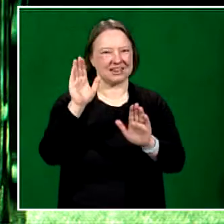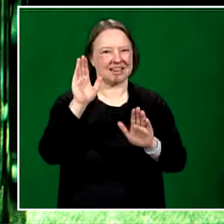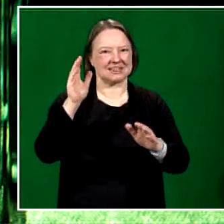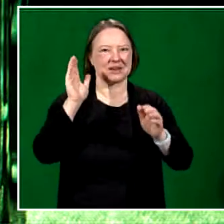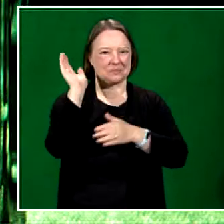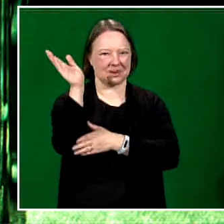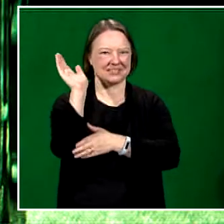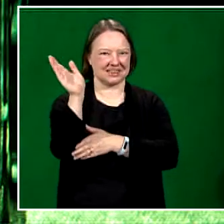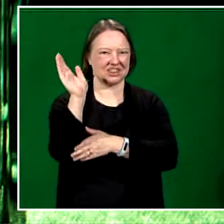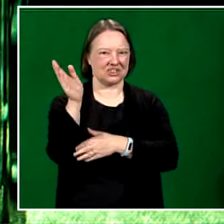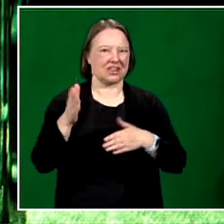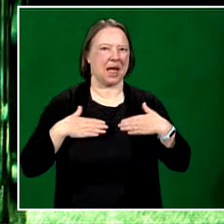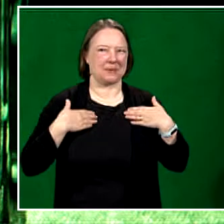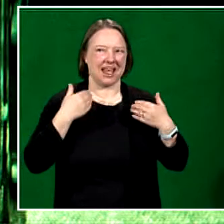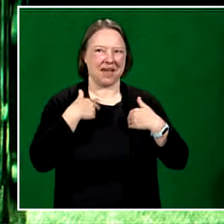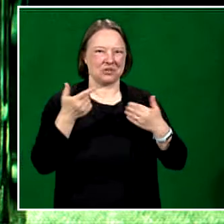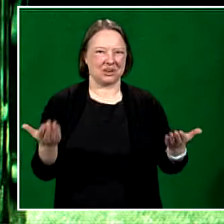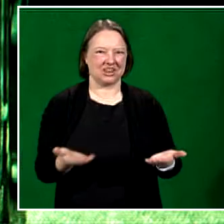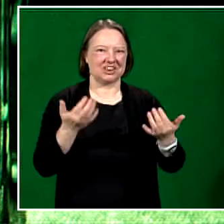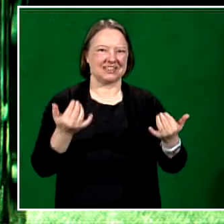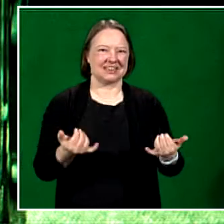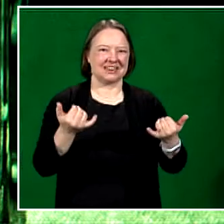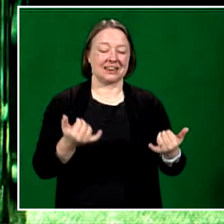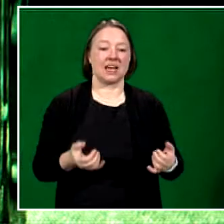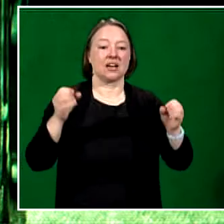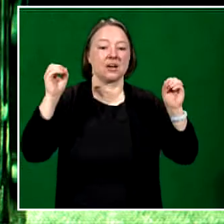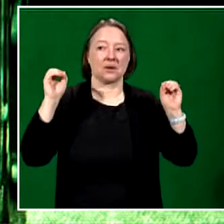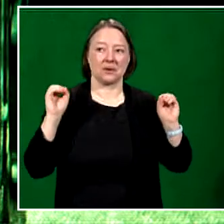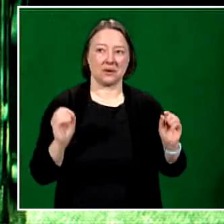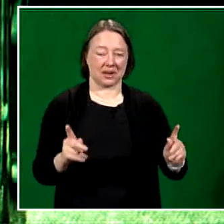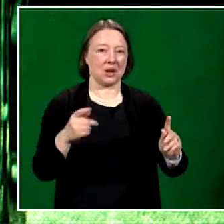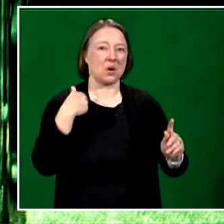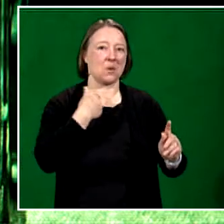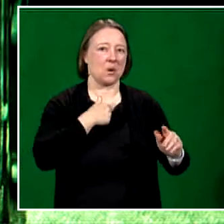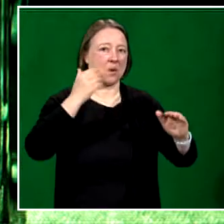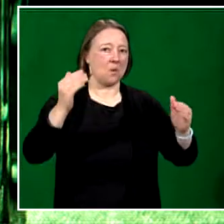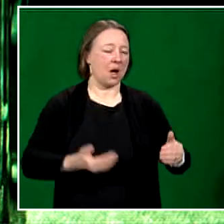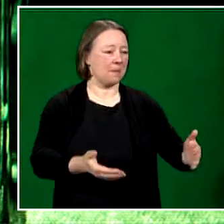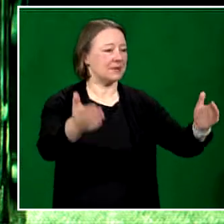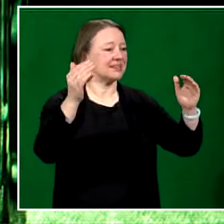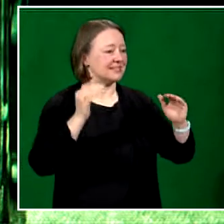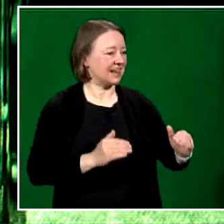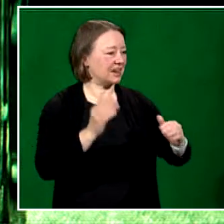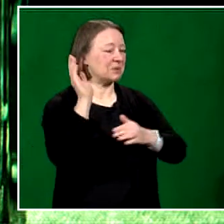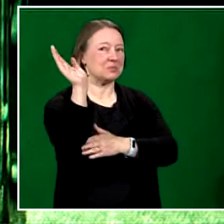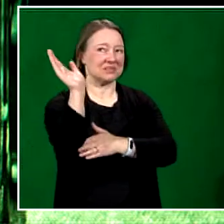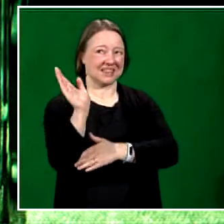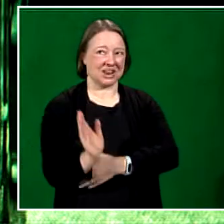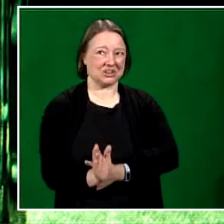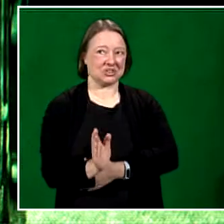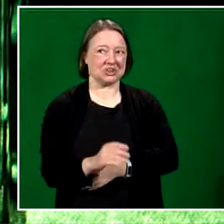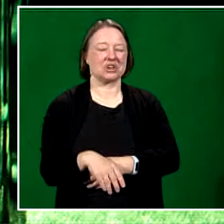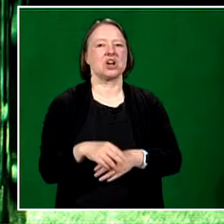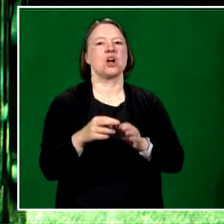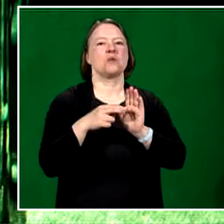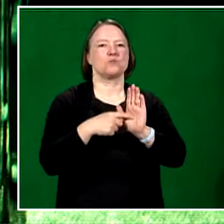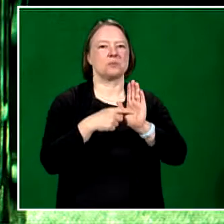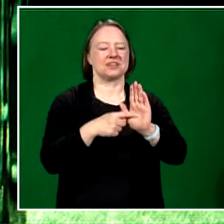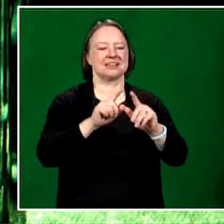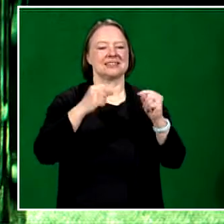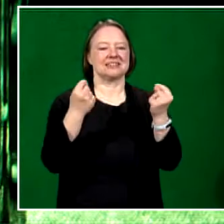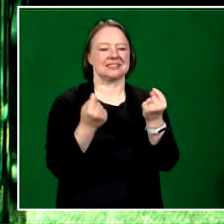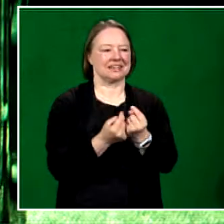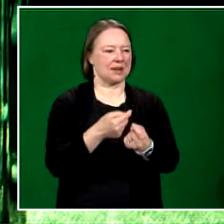presentation. So happy to have you here today. All right, we are going to welcome our next presenter. Representing